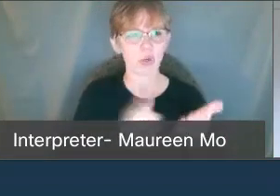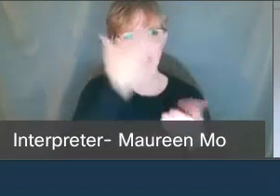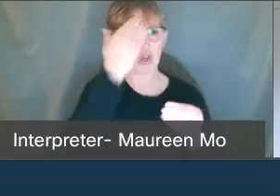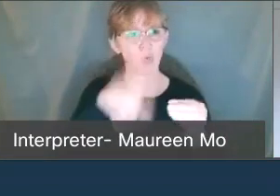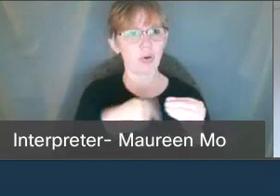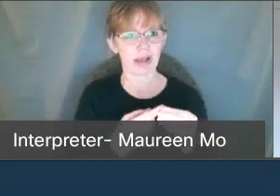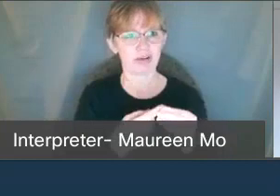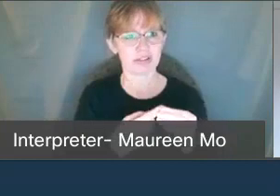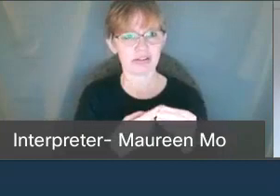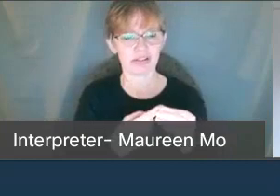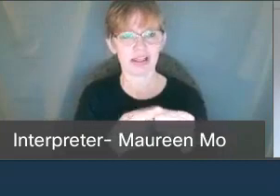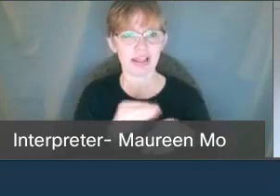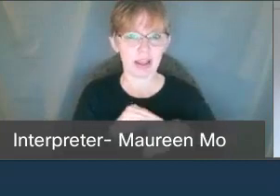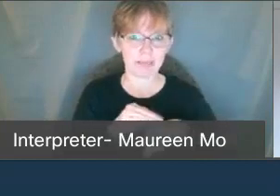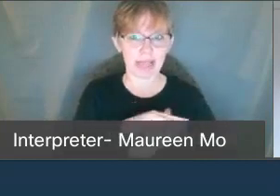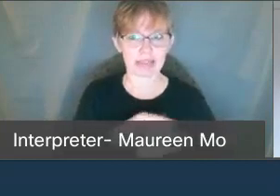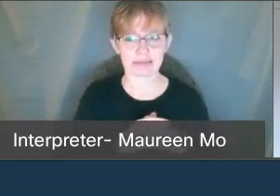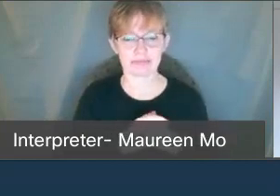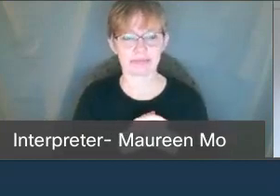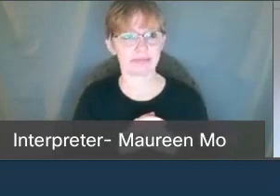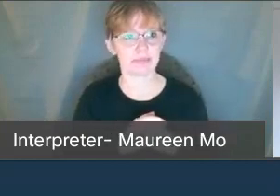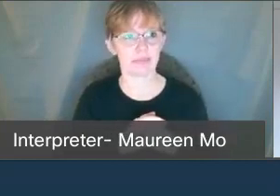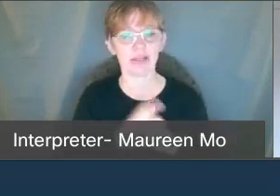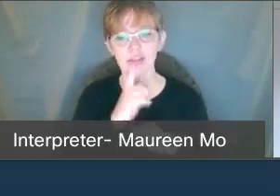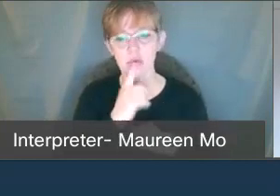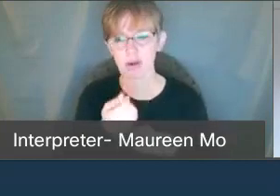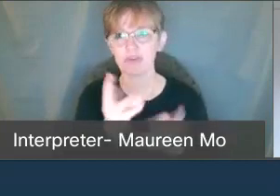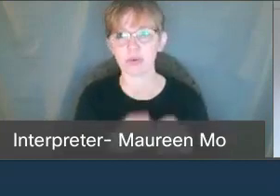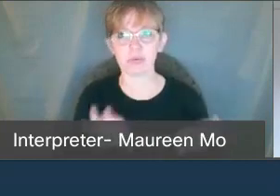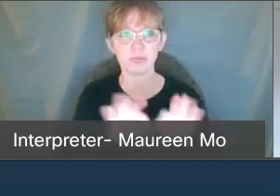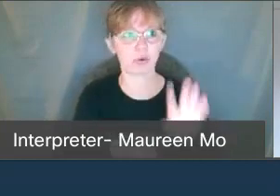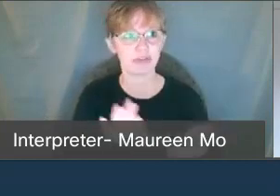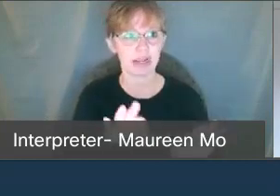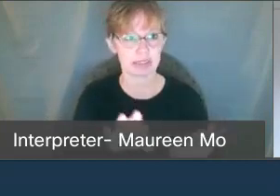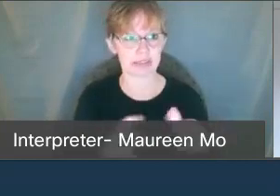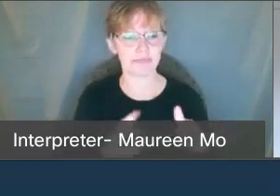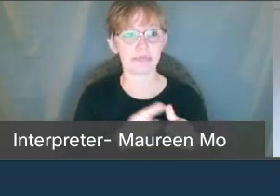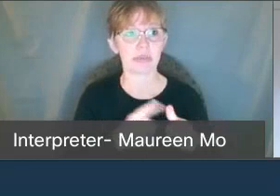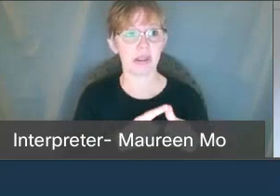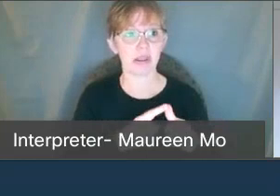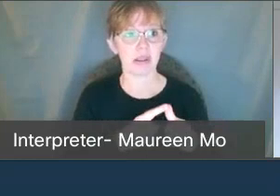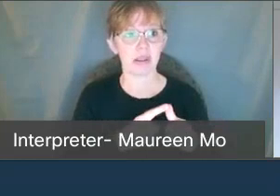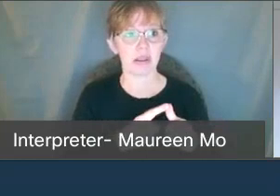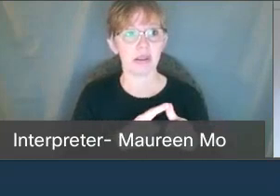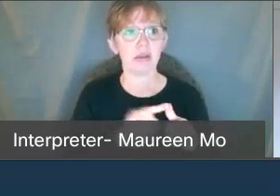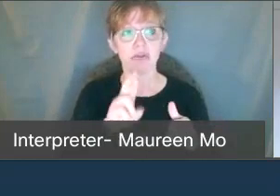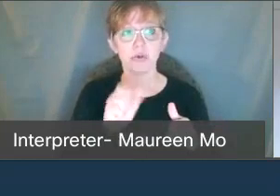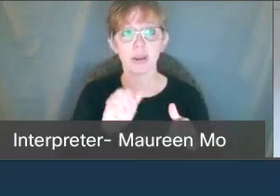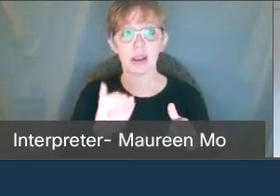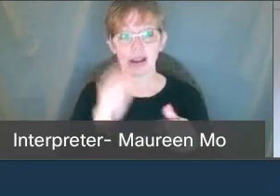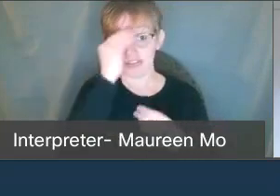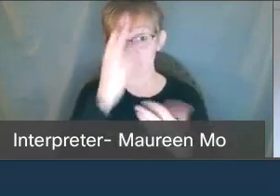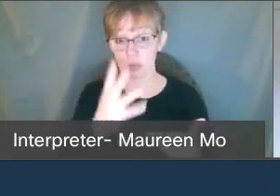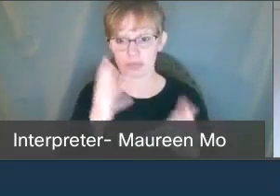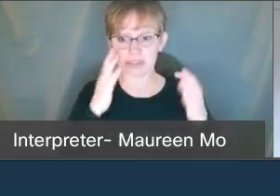impact? Well, there's a few key findings. The first is that risk assessment instruments inform less restrictive